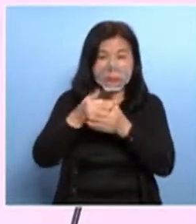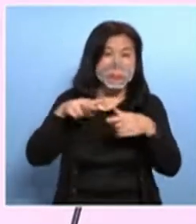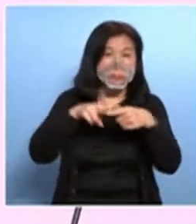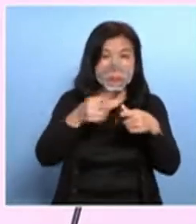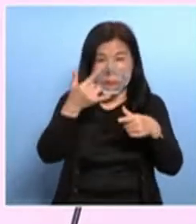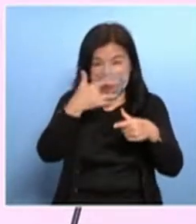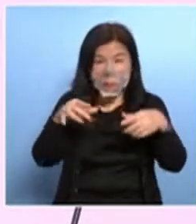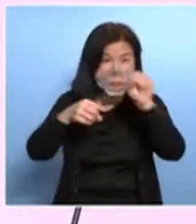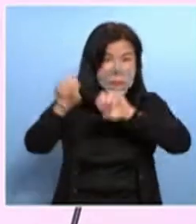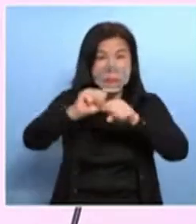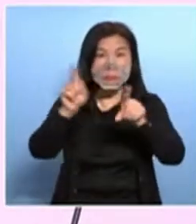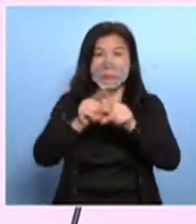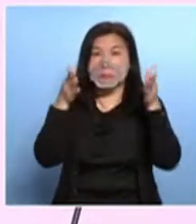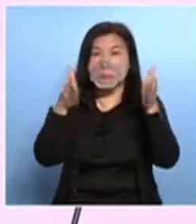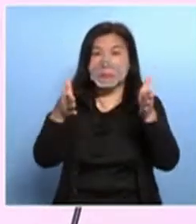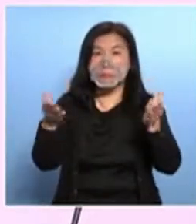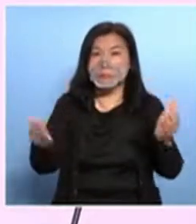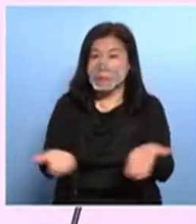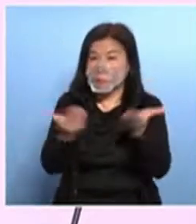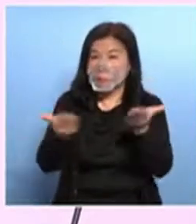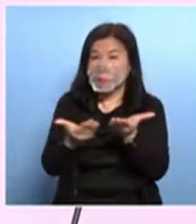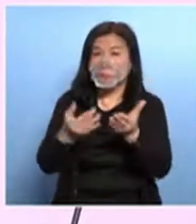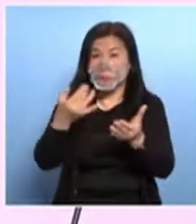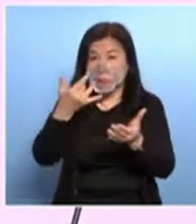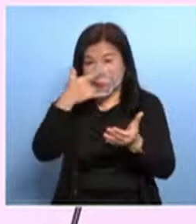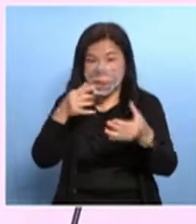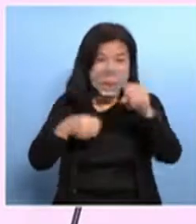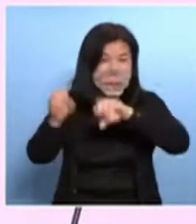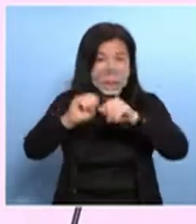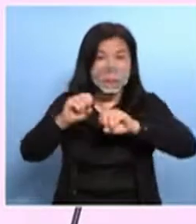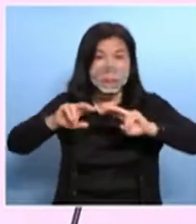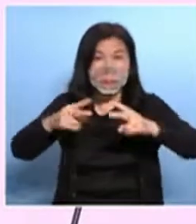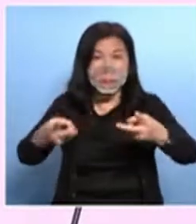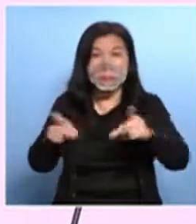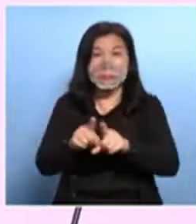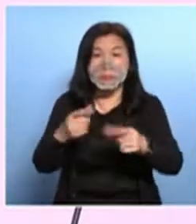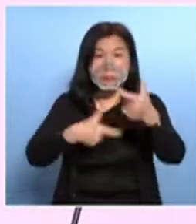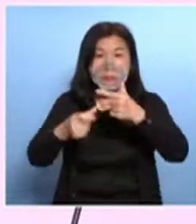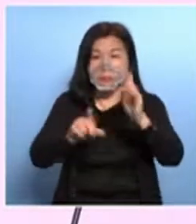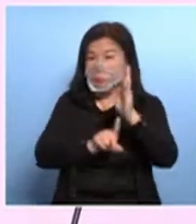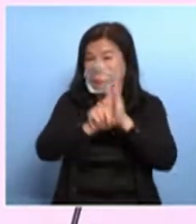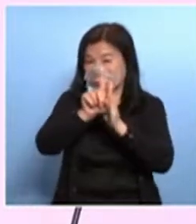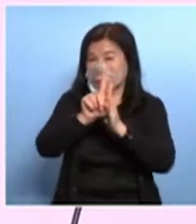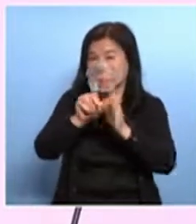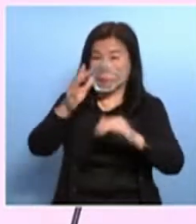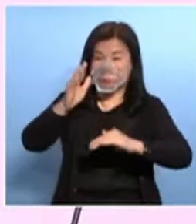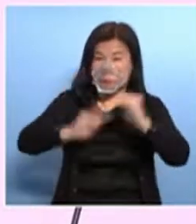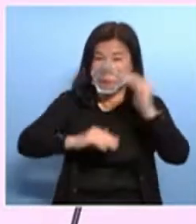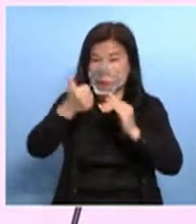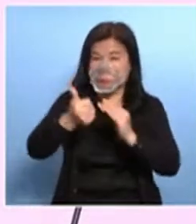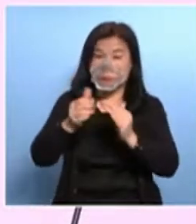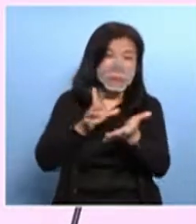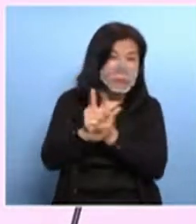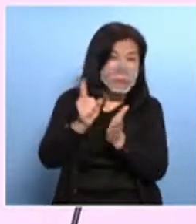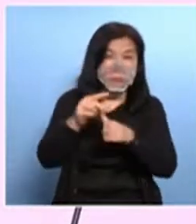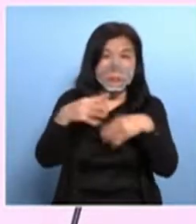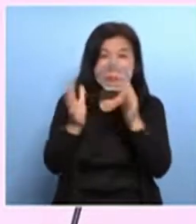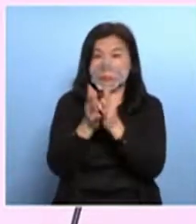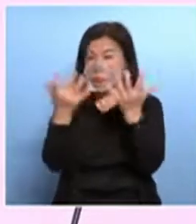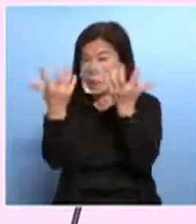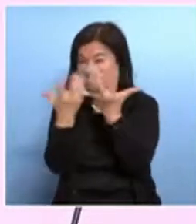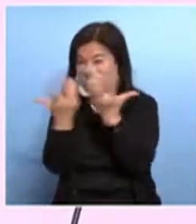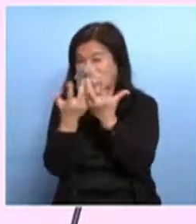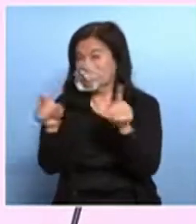traditional industries, the contribution of I&T is required. Therefore, we must focus on promoting I&T development.